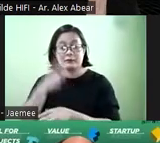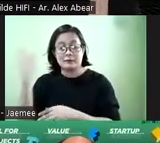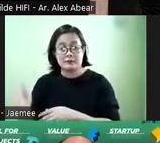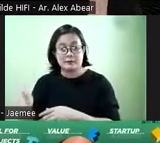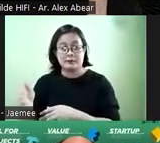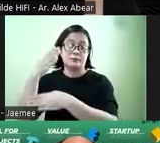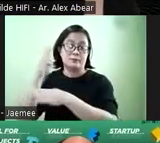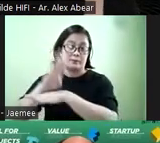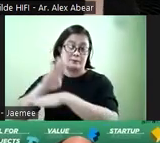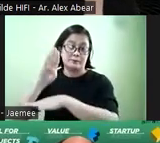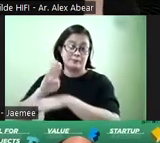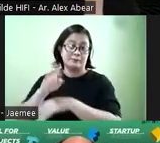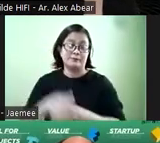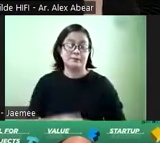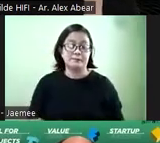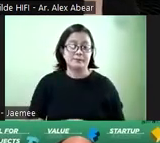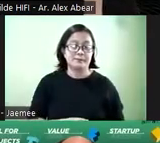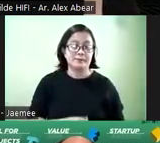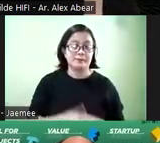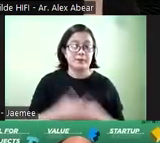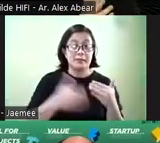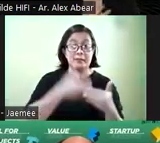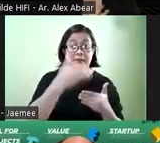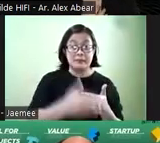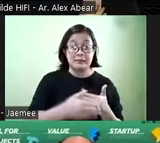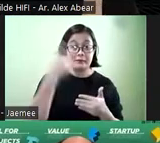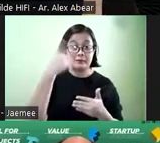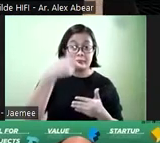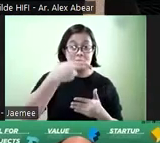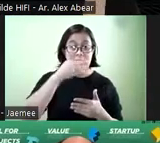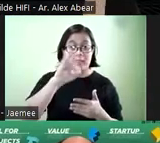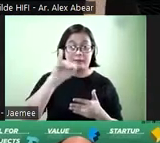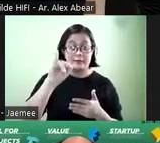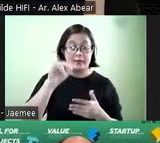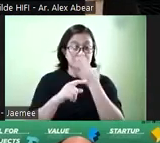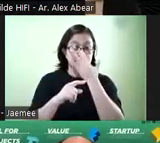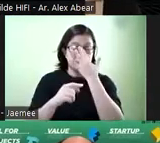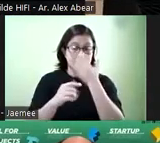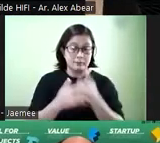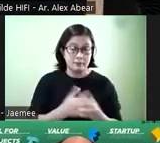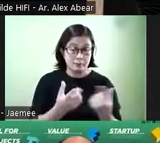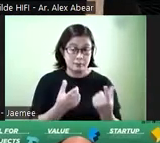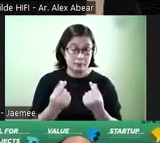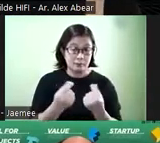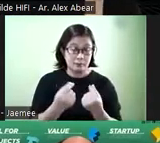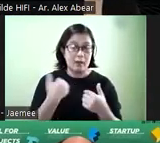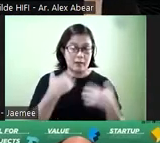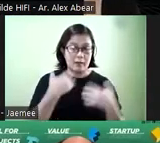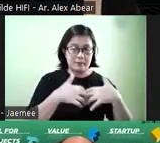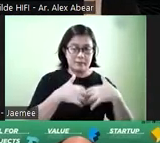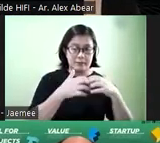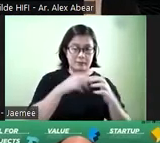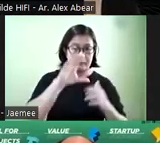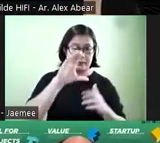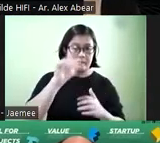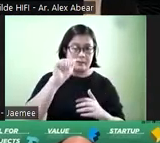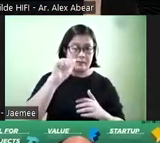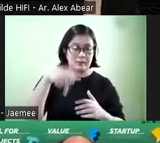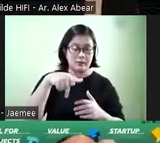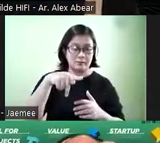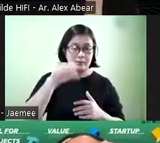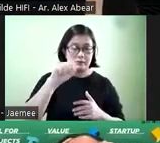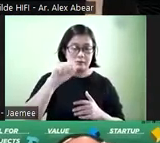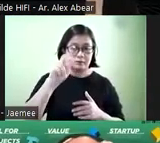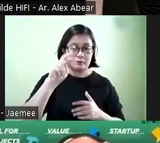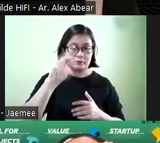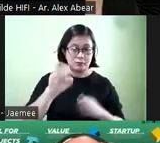develop the business. So the next step for HIFI really is to build a capstone database where everyone